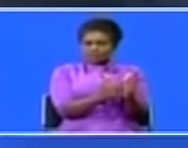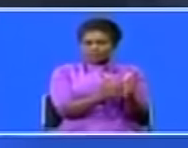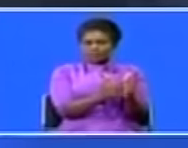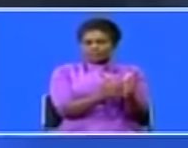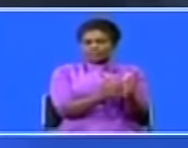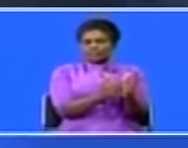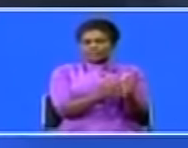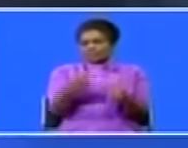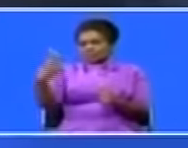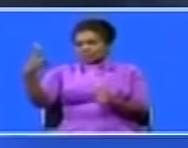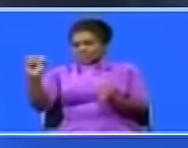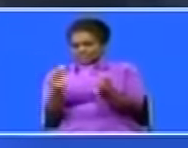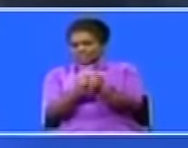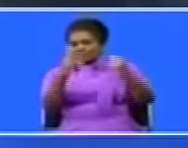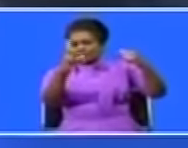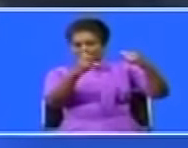come